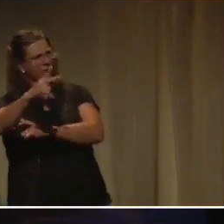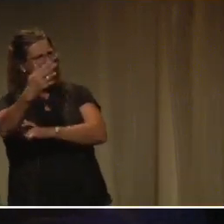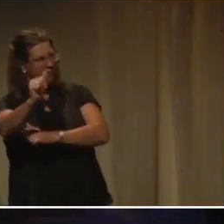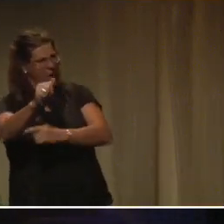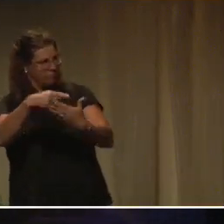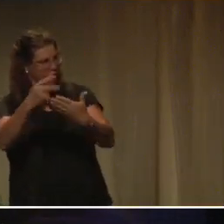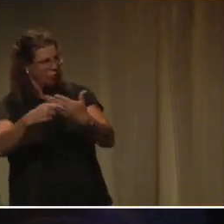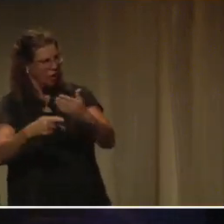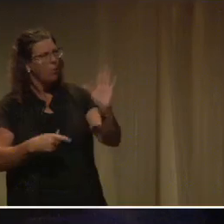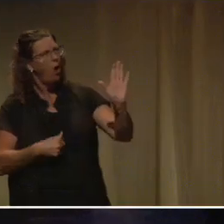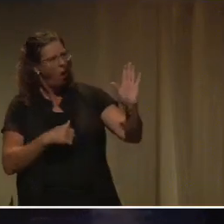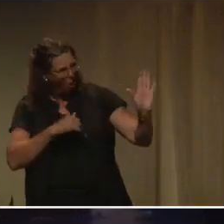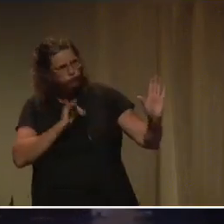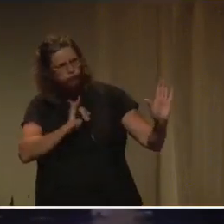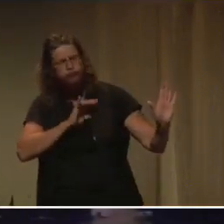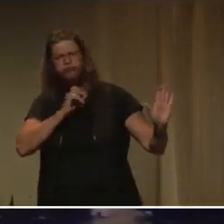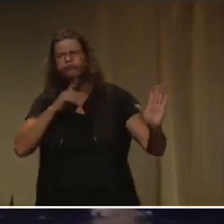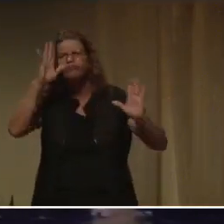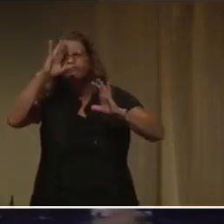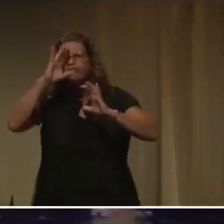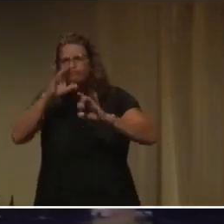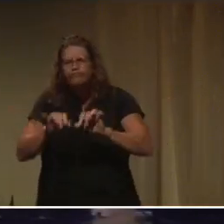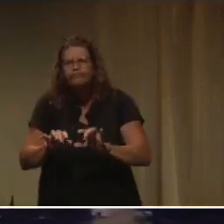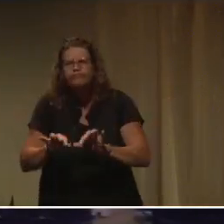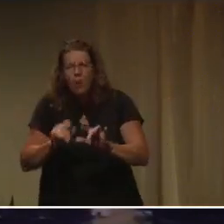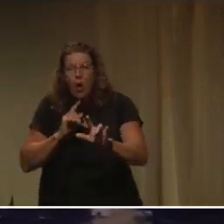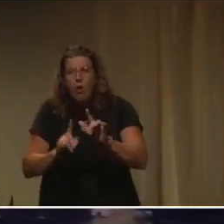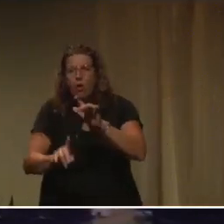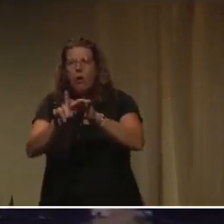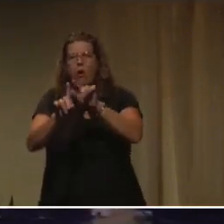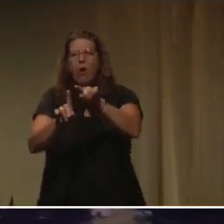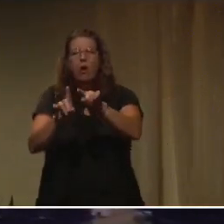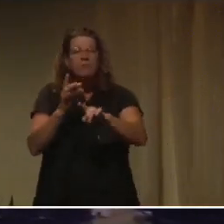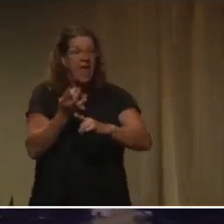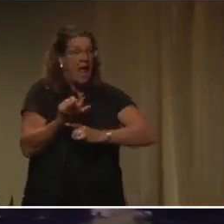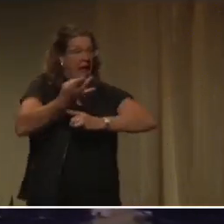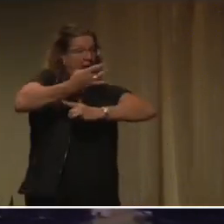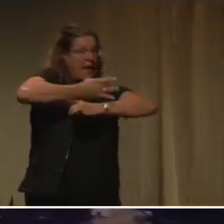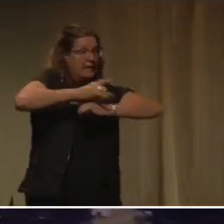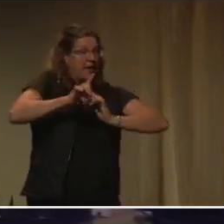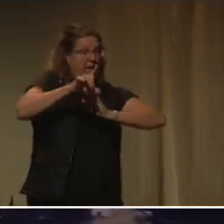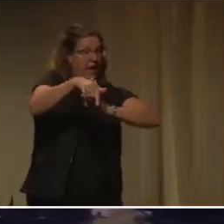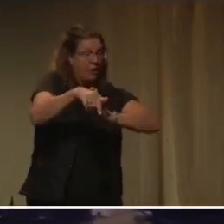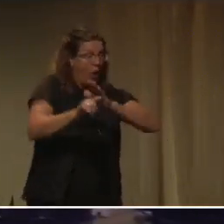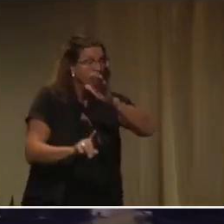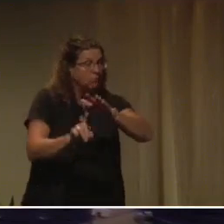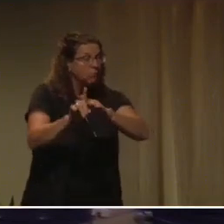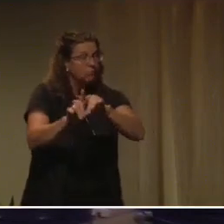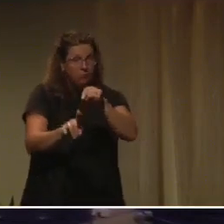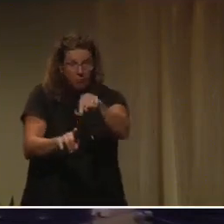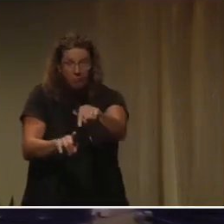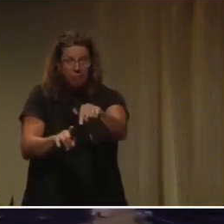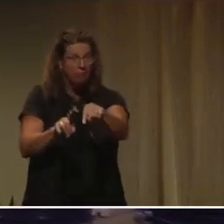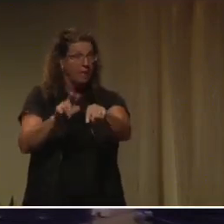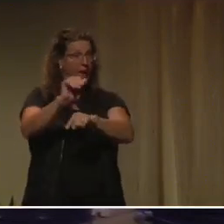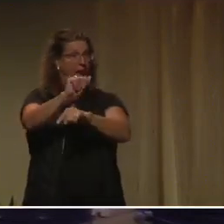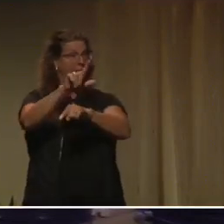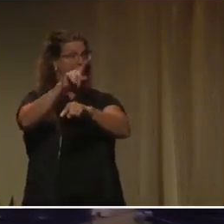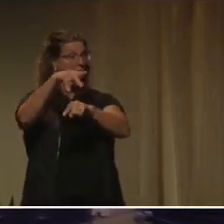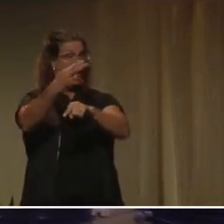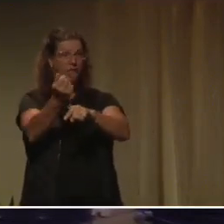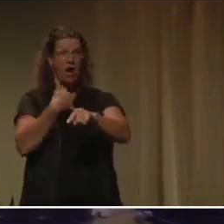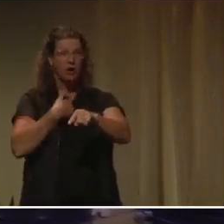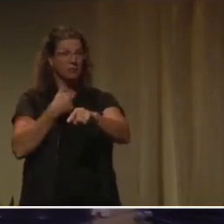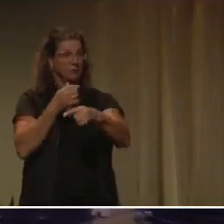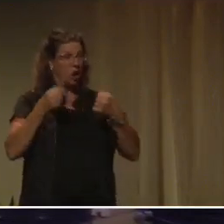happened to be starting 8 days after my search, and showed up in the parking lot